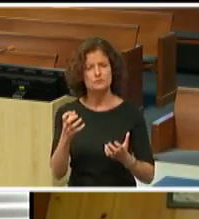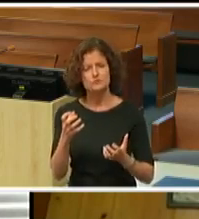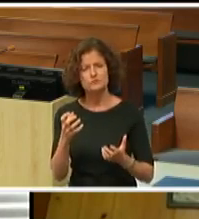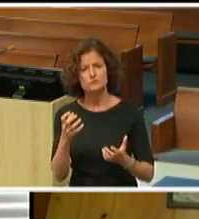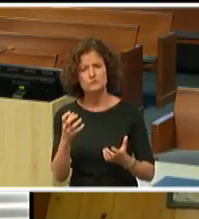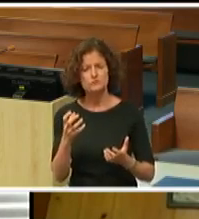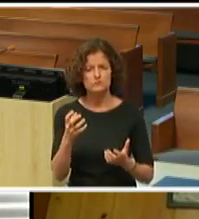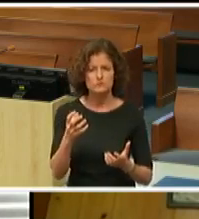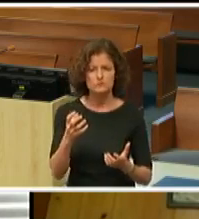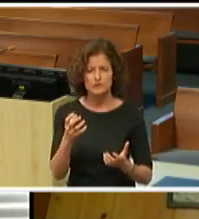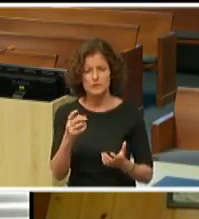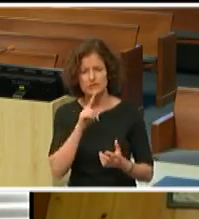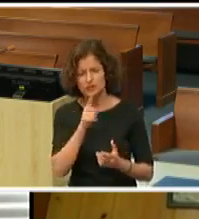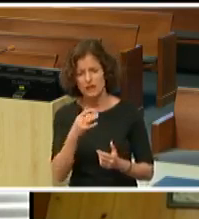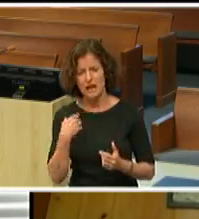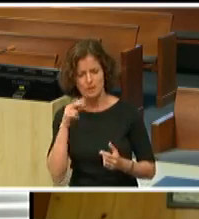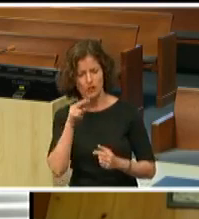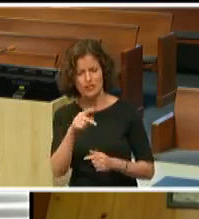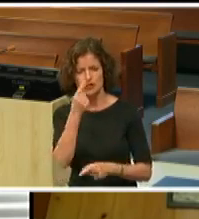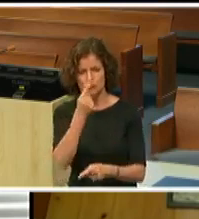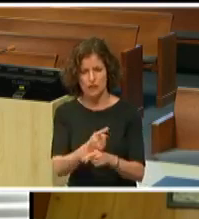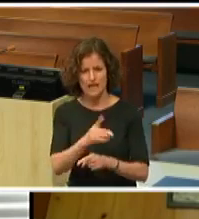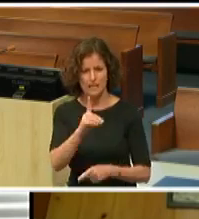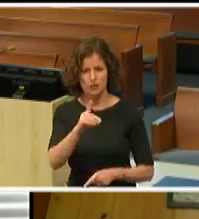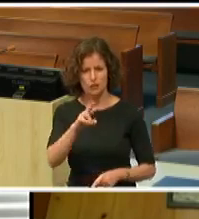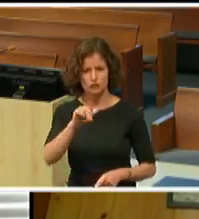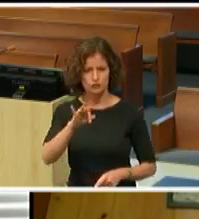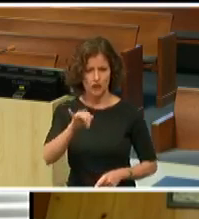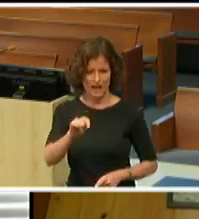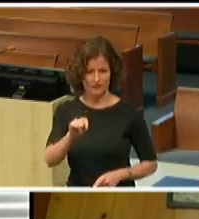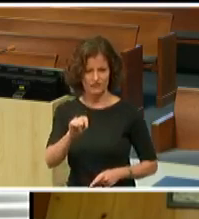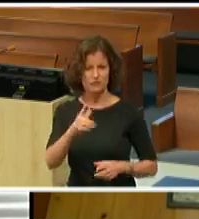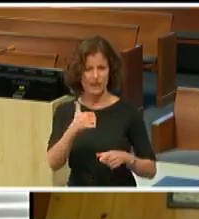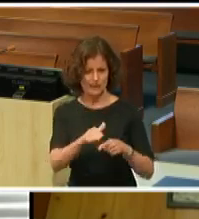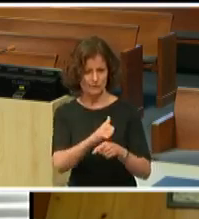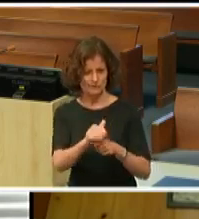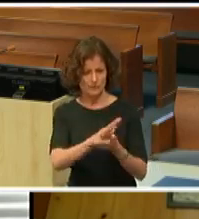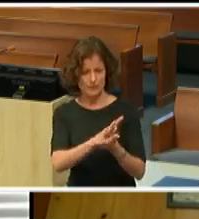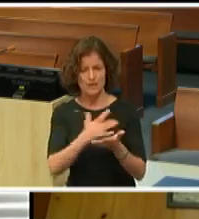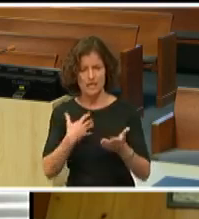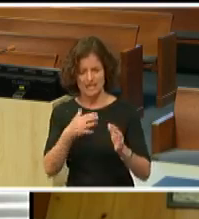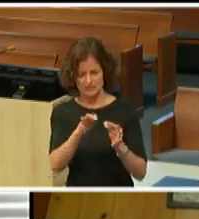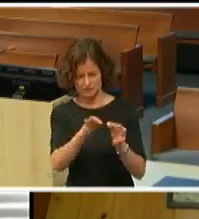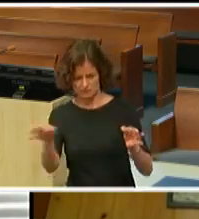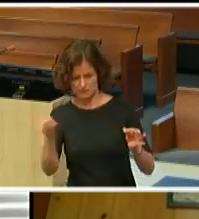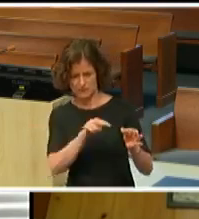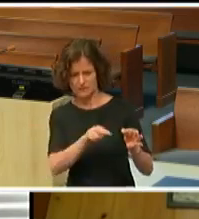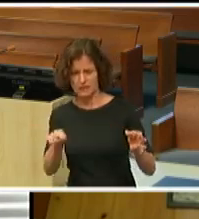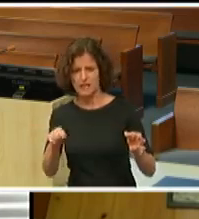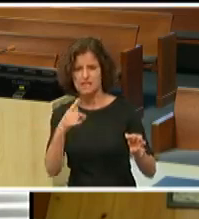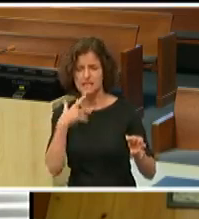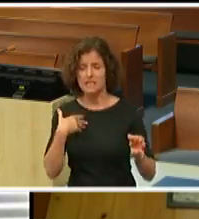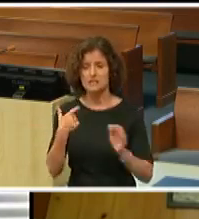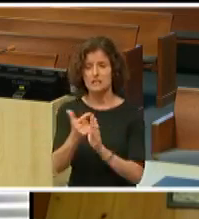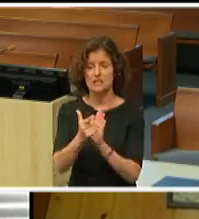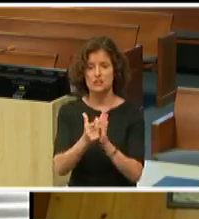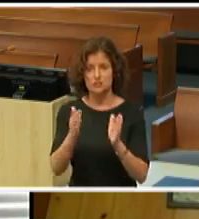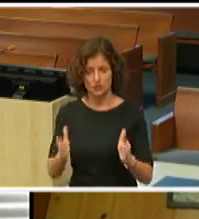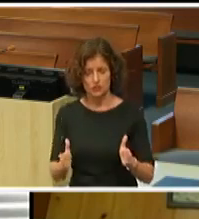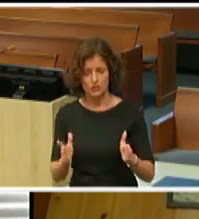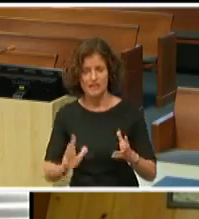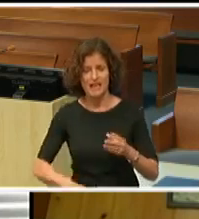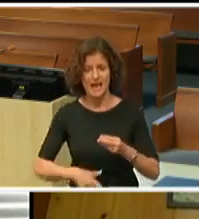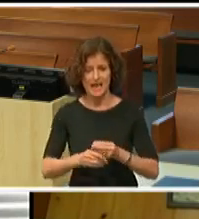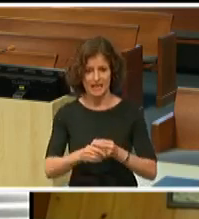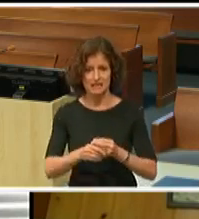that I'm looking at the right draft. My draft has the wording that the attorney